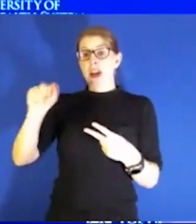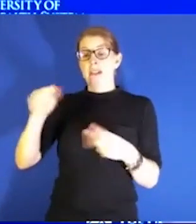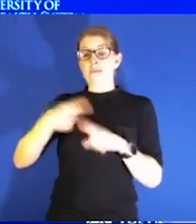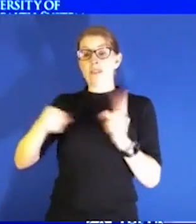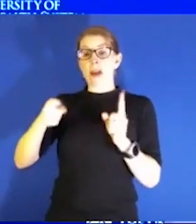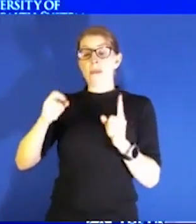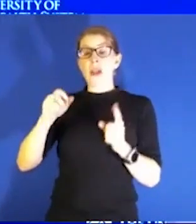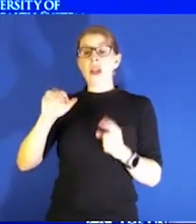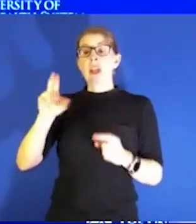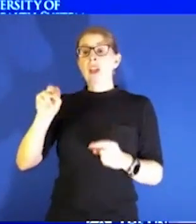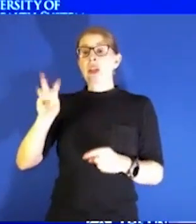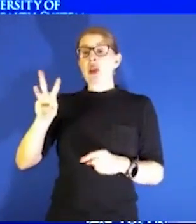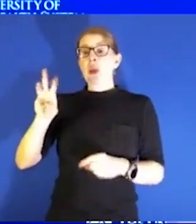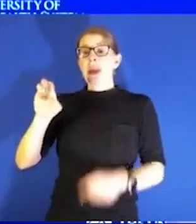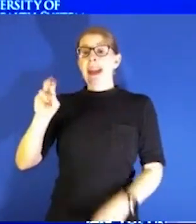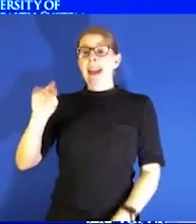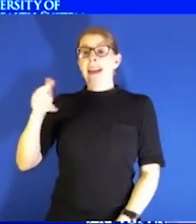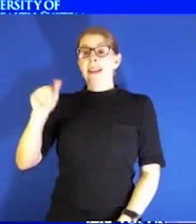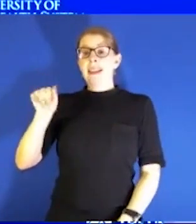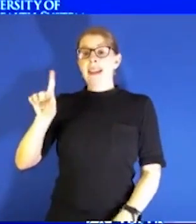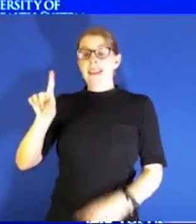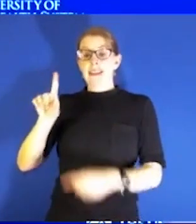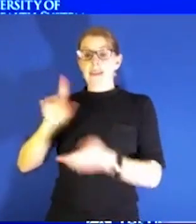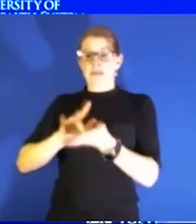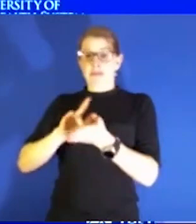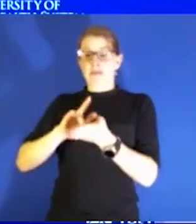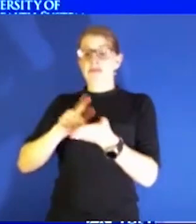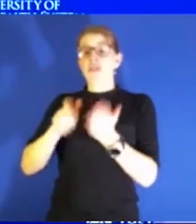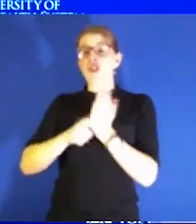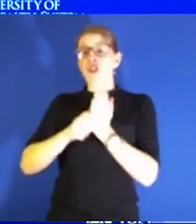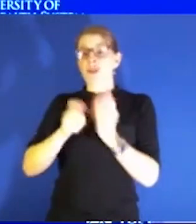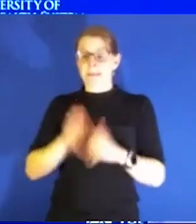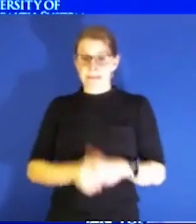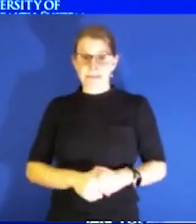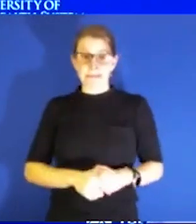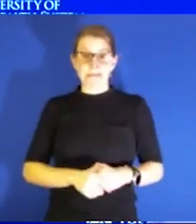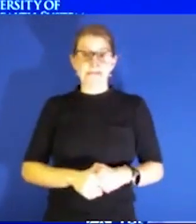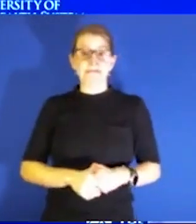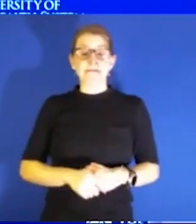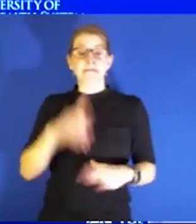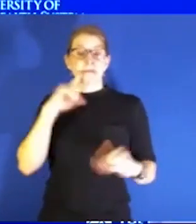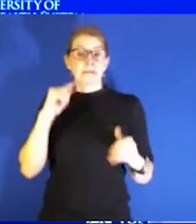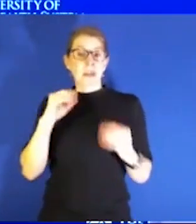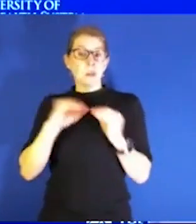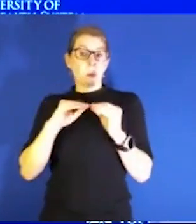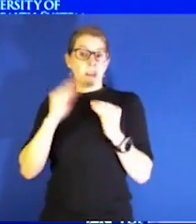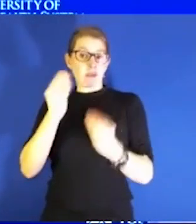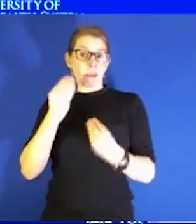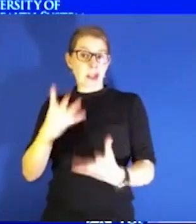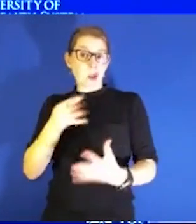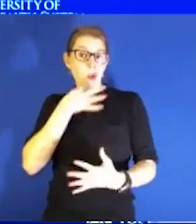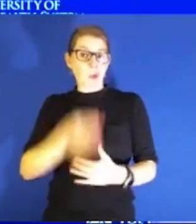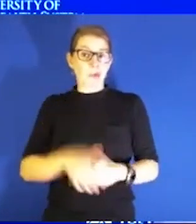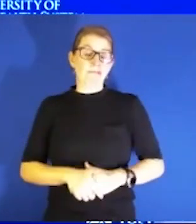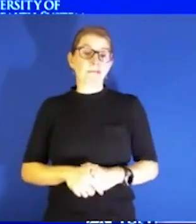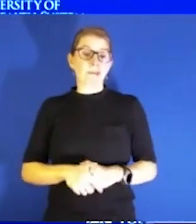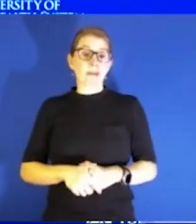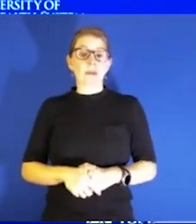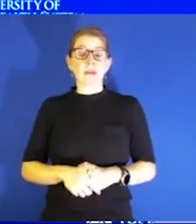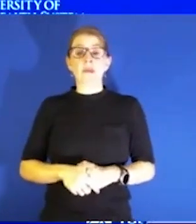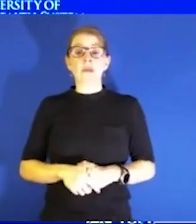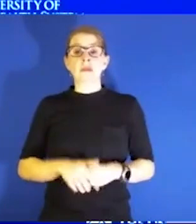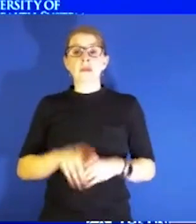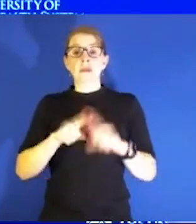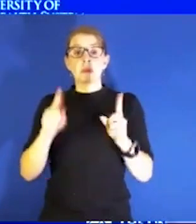in there in the coming days, and we'll have more information then. So, but you know, everybody has been somewhat reserved